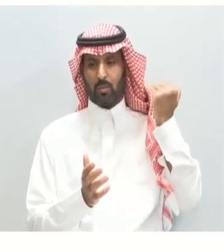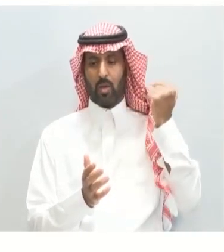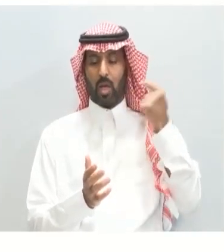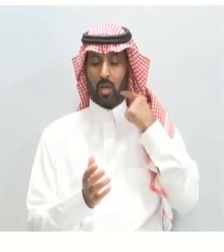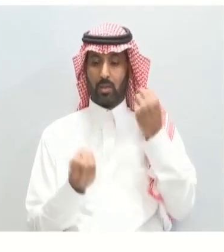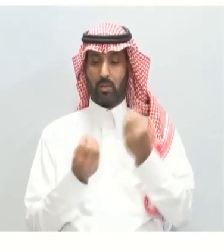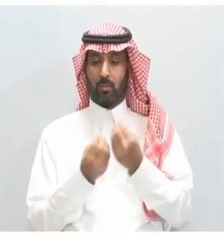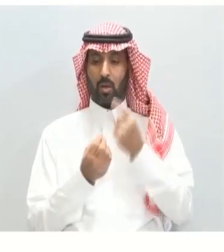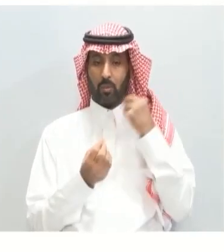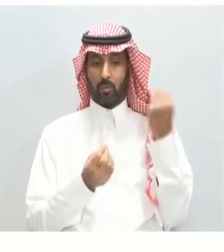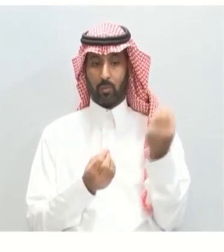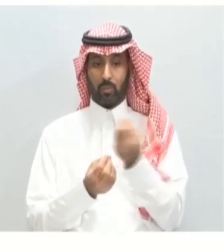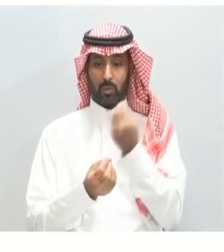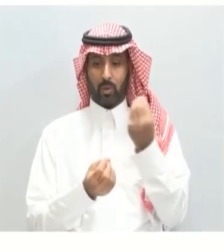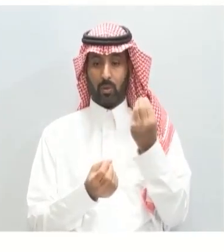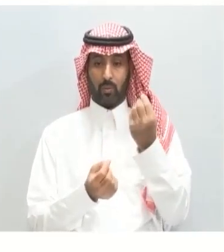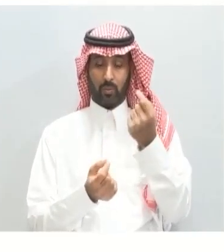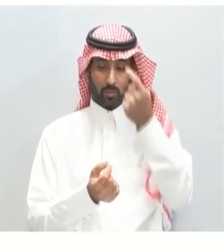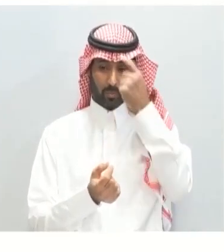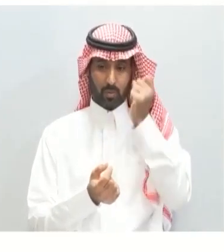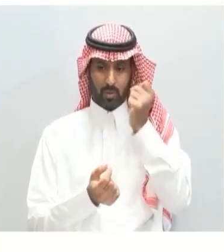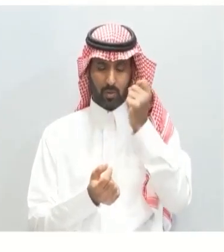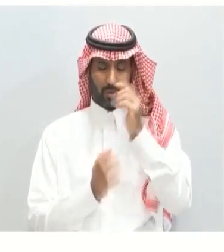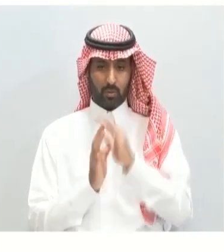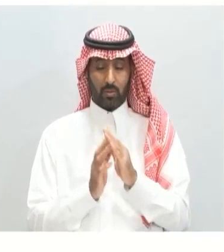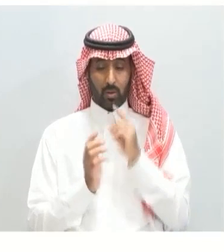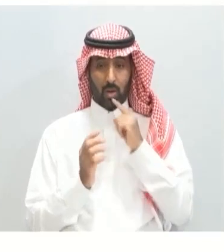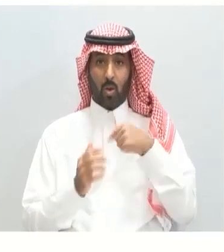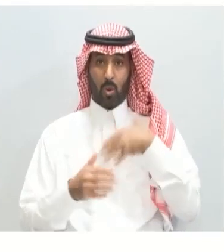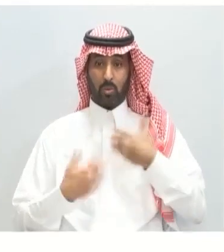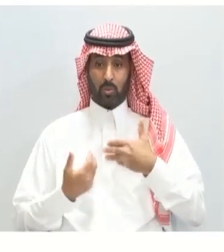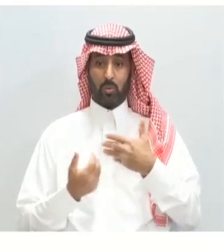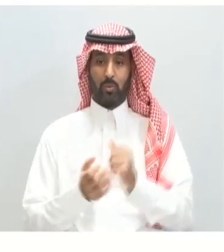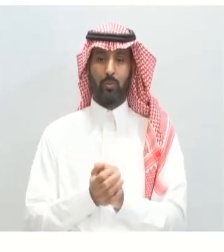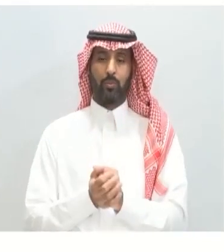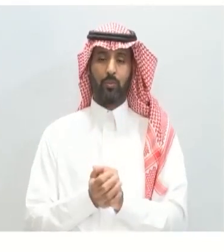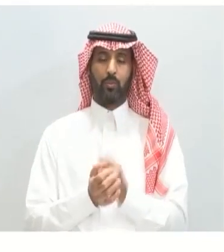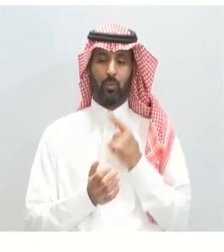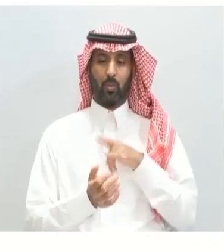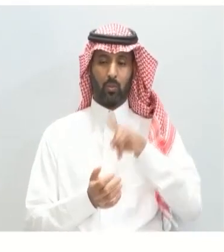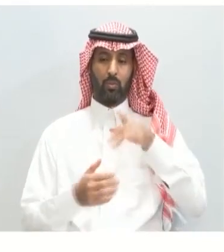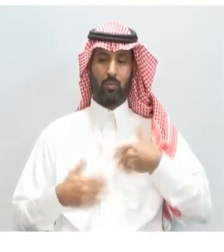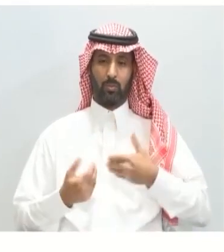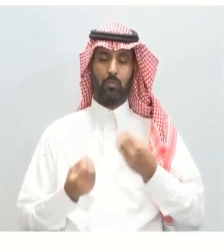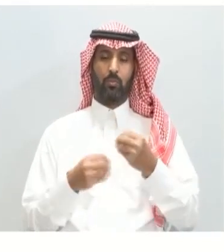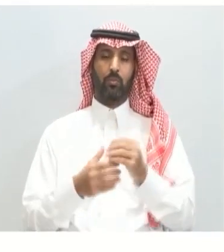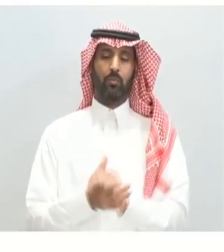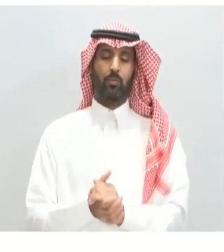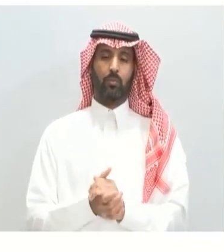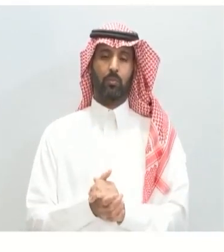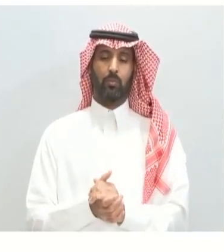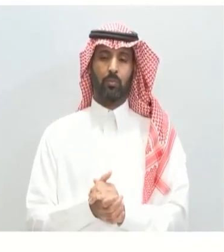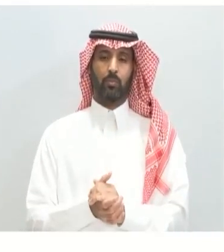my first trip to India. I was so excited. So I was so